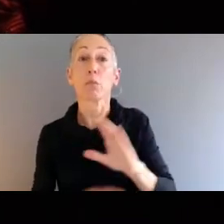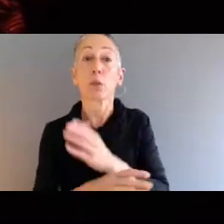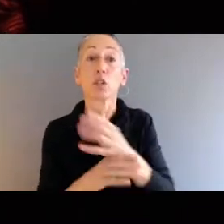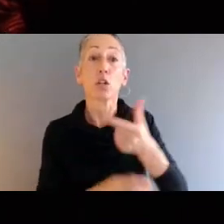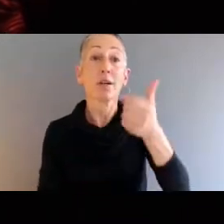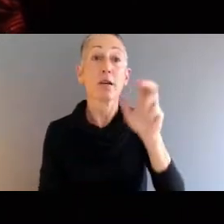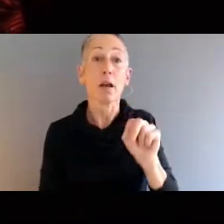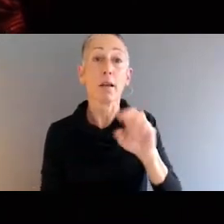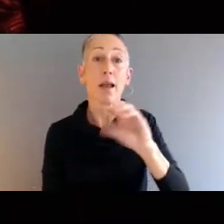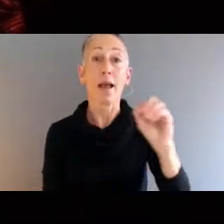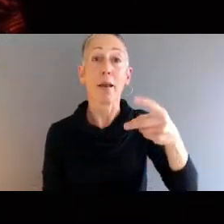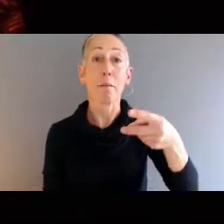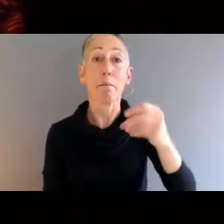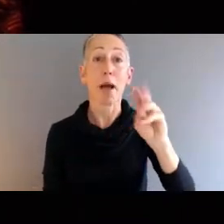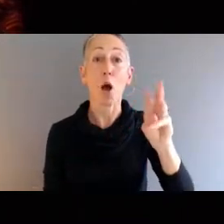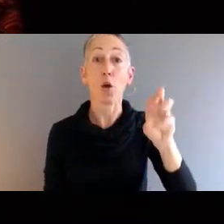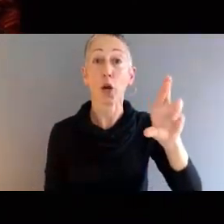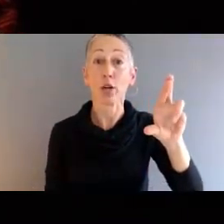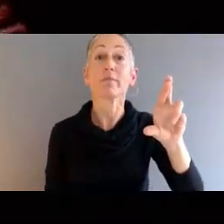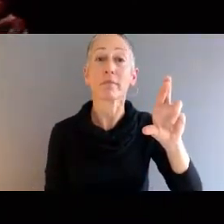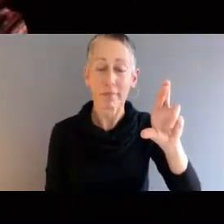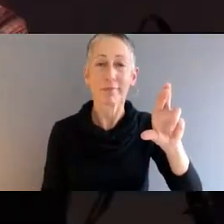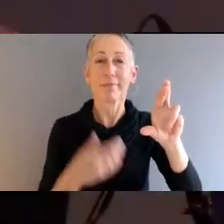Mikaela Bennett.